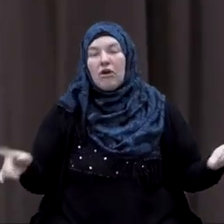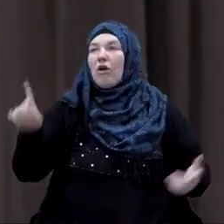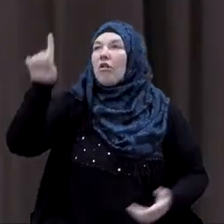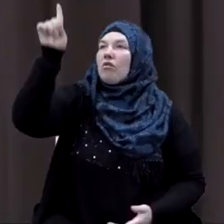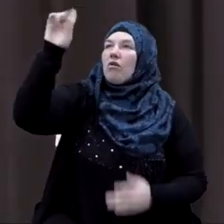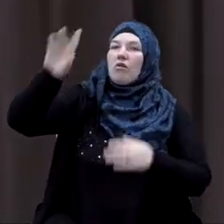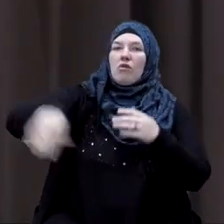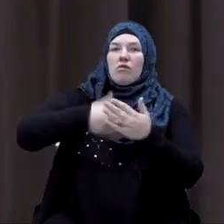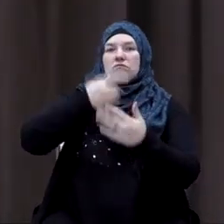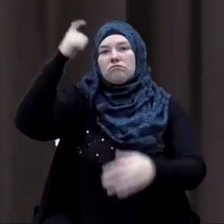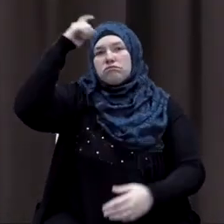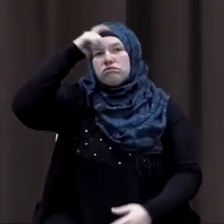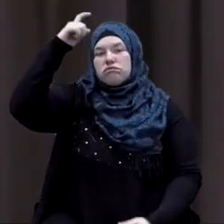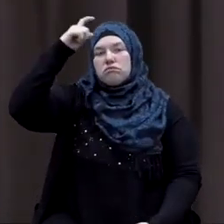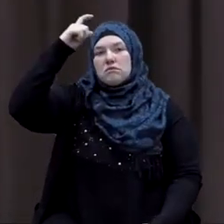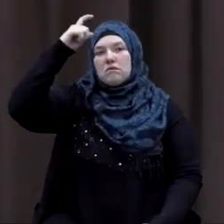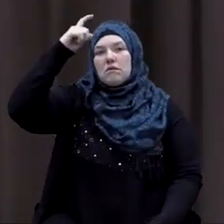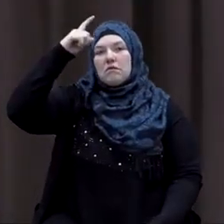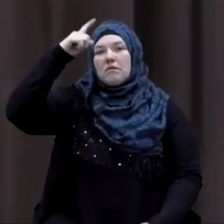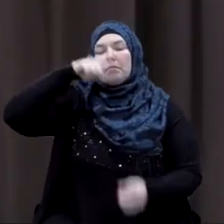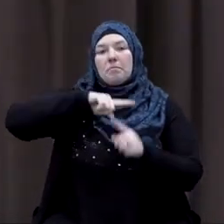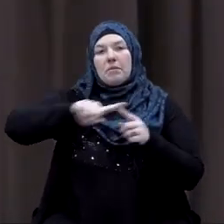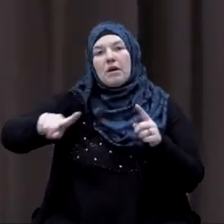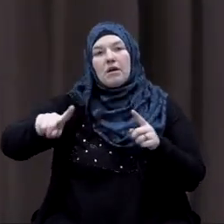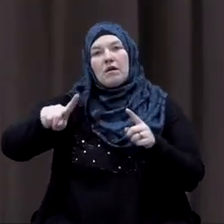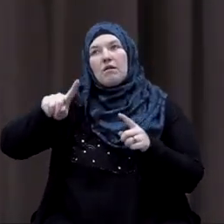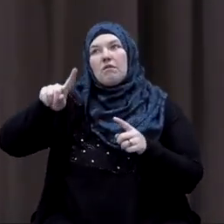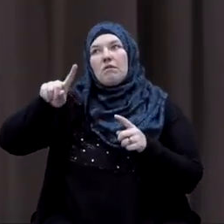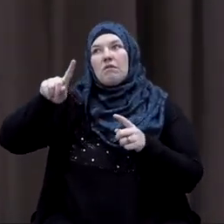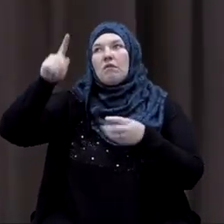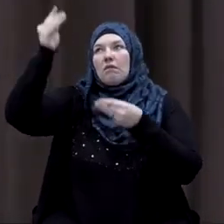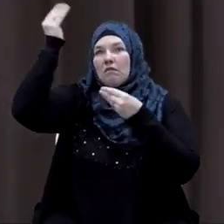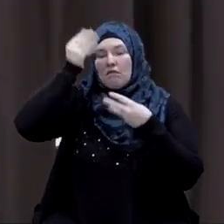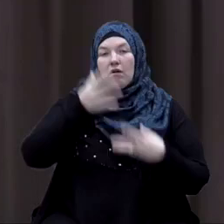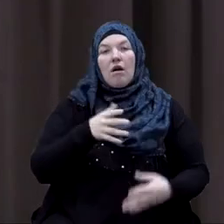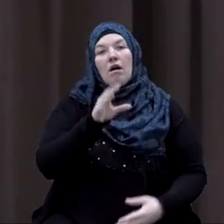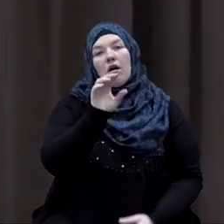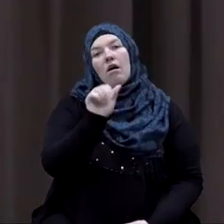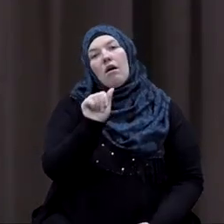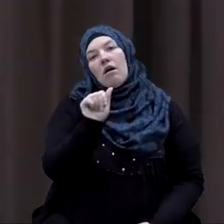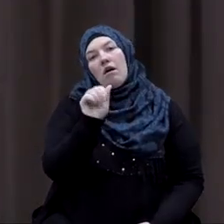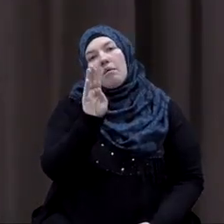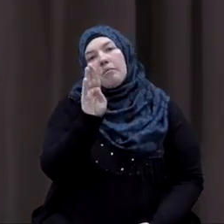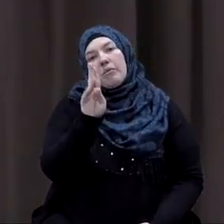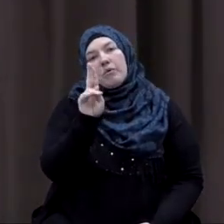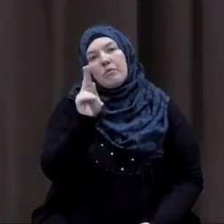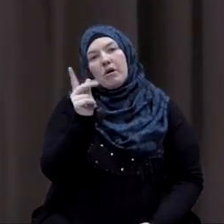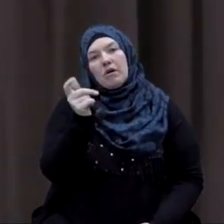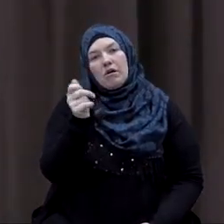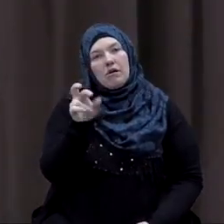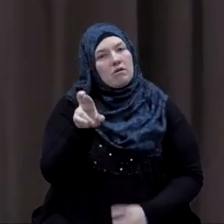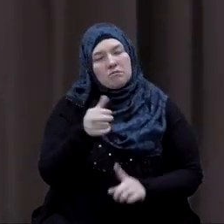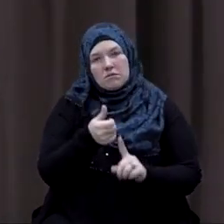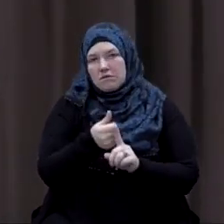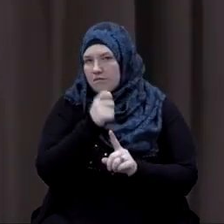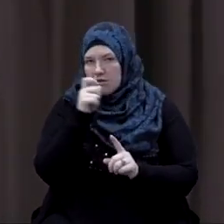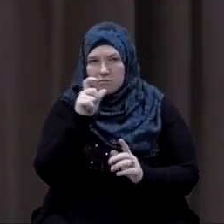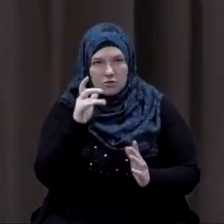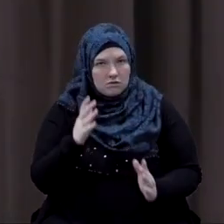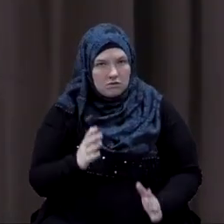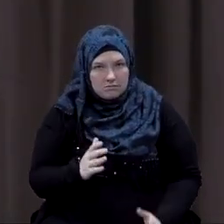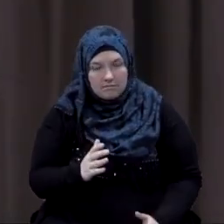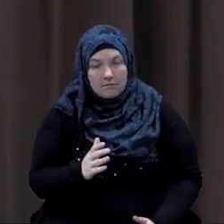of this, it came to him through the revelation. Abu Bakr was not a Muslim. So